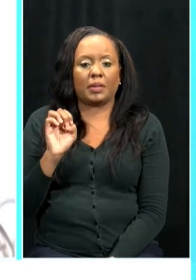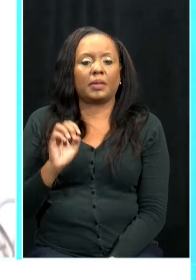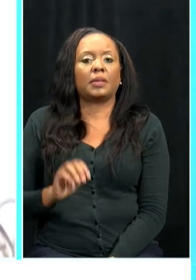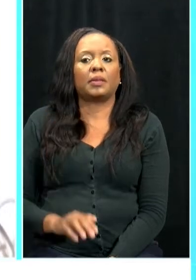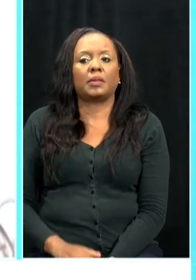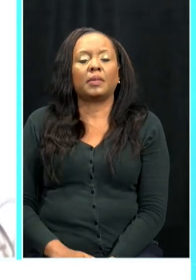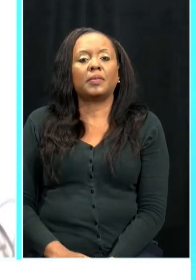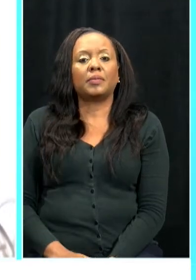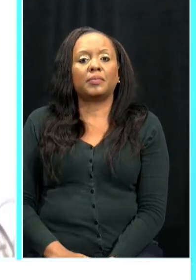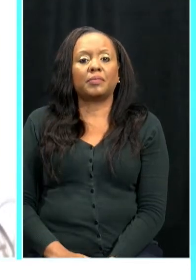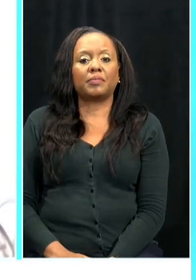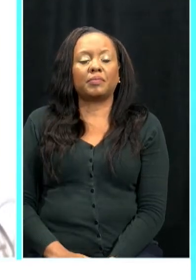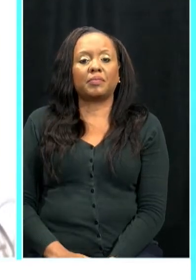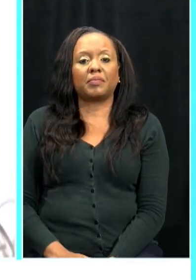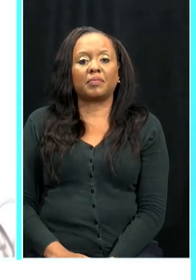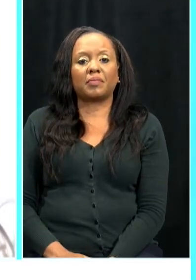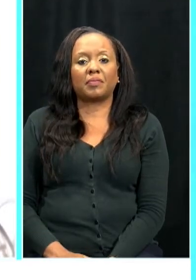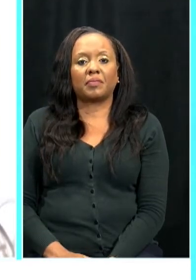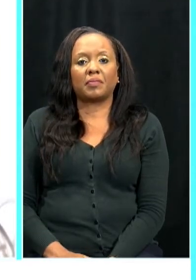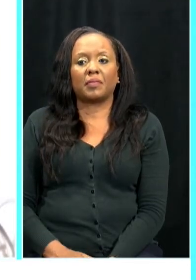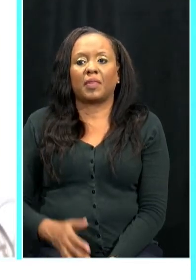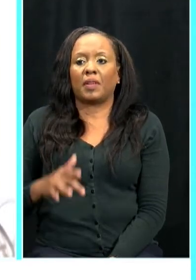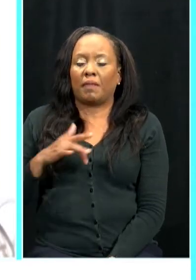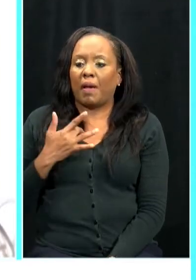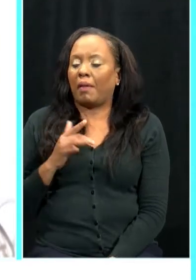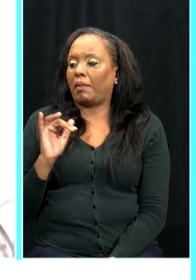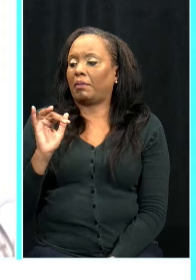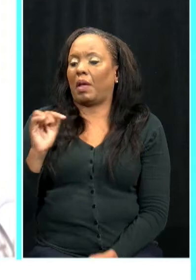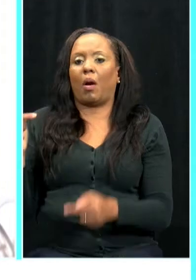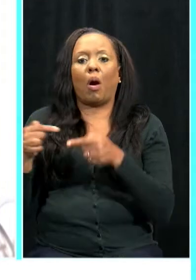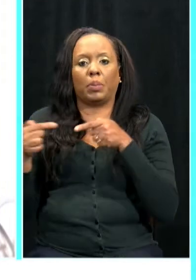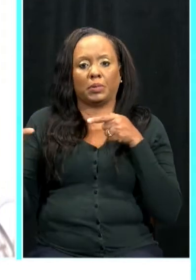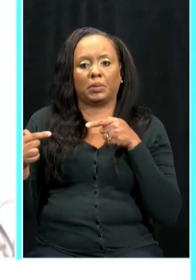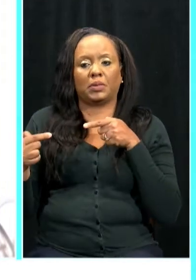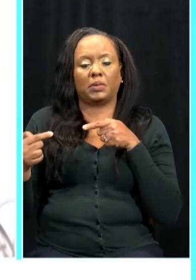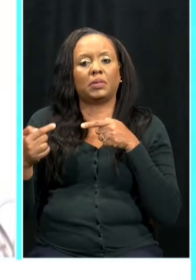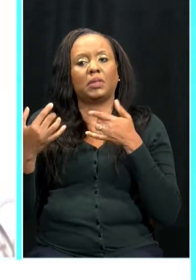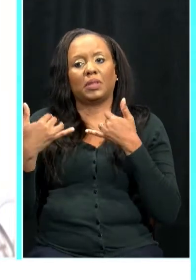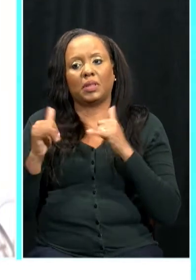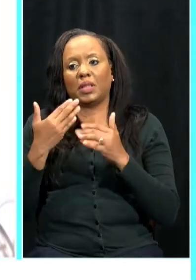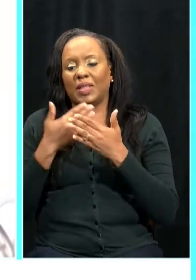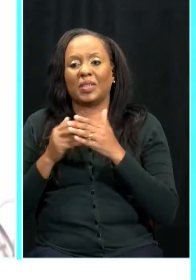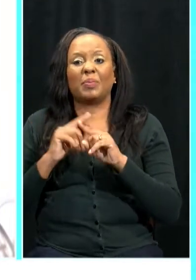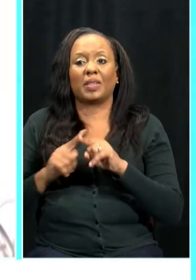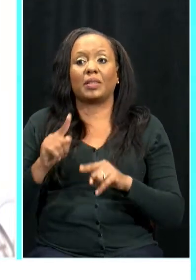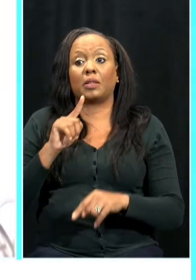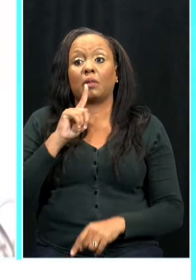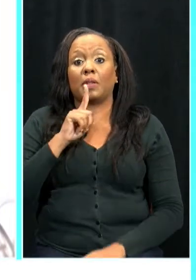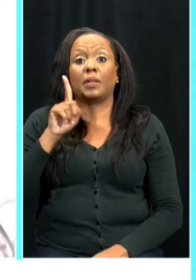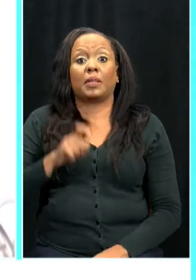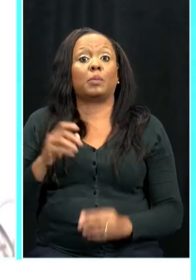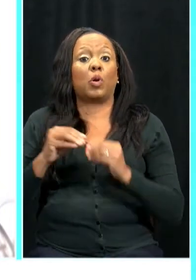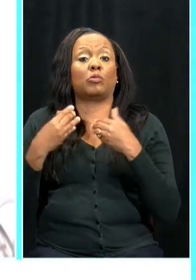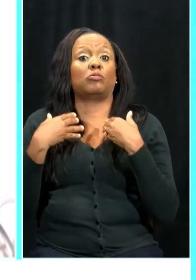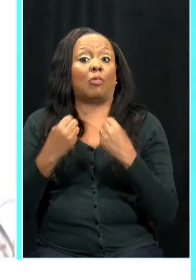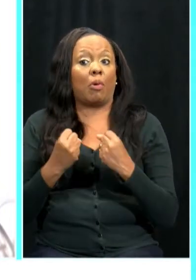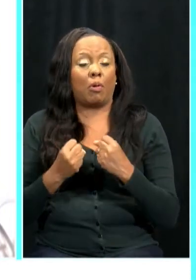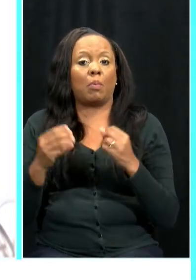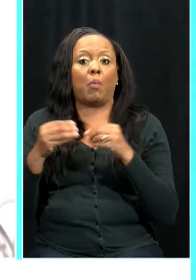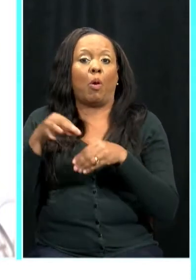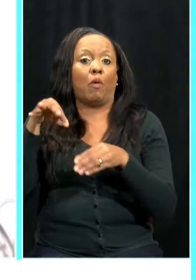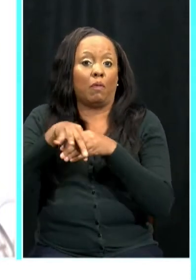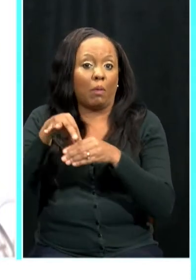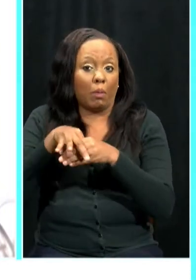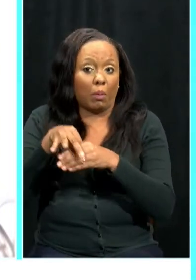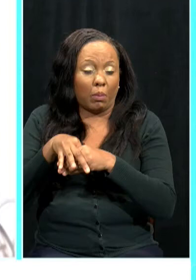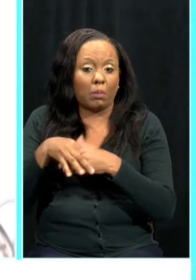The members of the Senate represented, so they felt, well, okay, they saw the opposition, but they're like, okay, we need a stronger opposition, we need more votes in the House